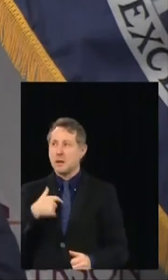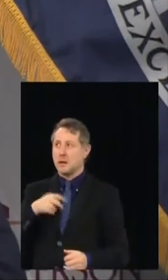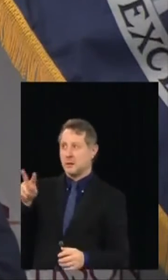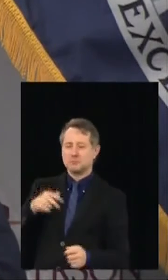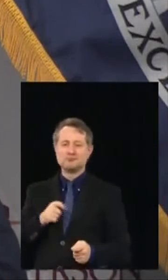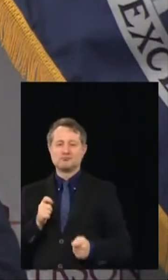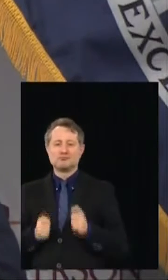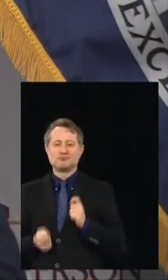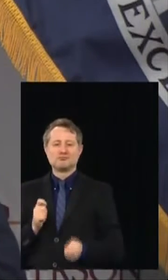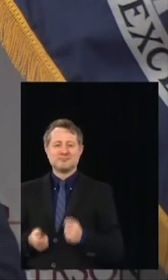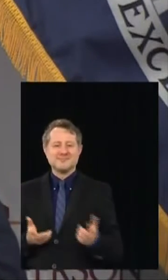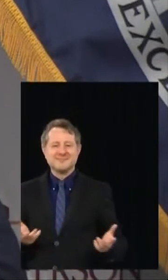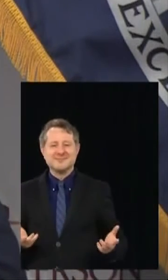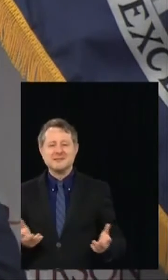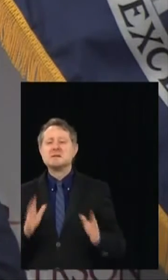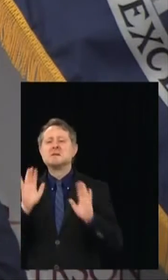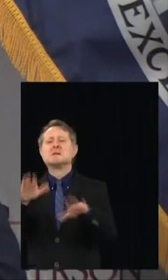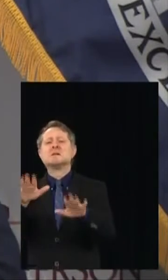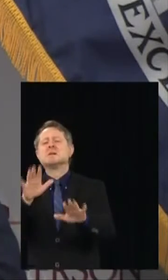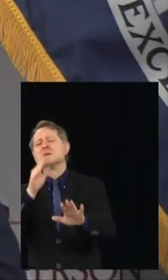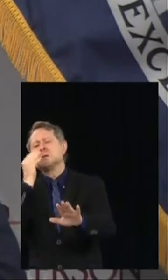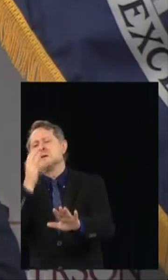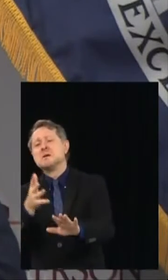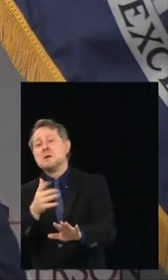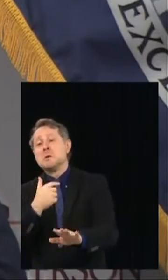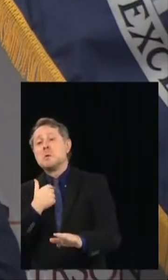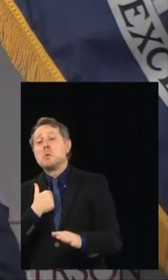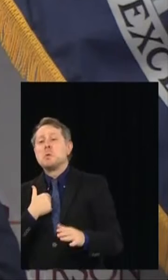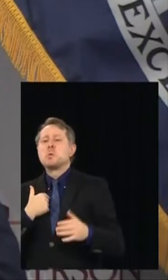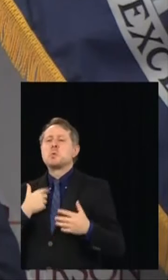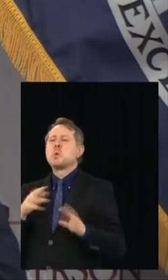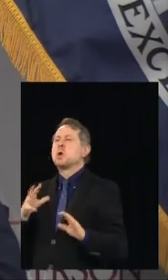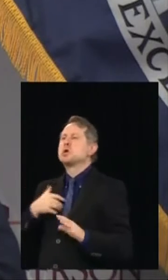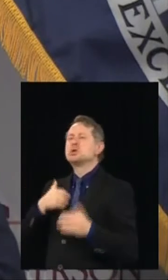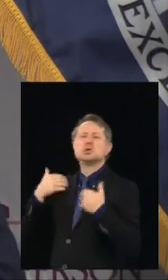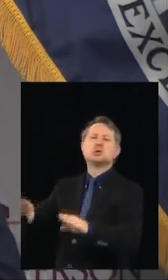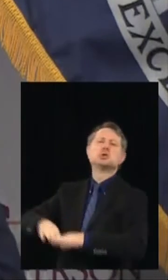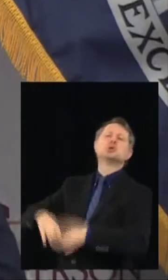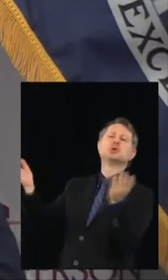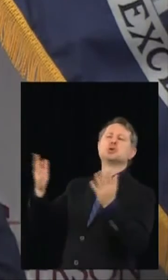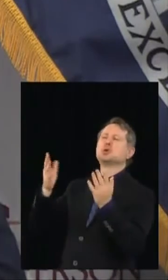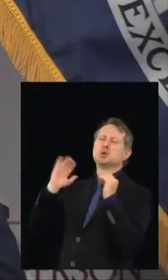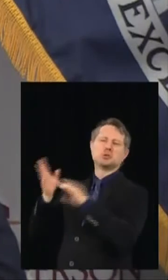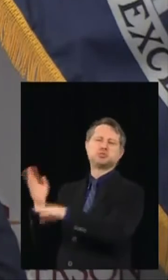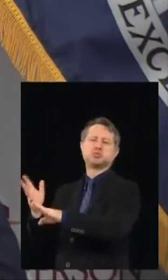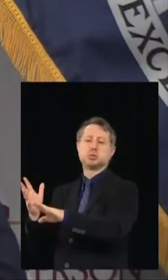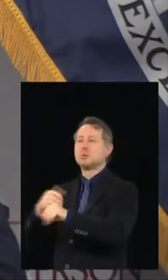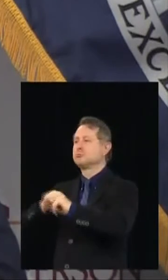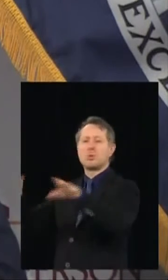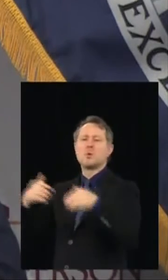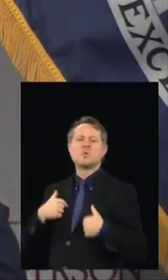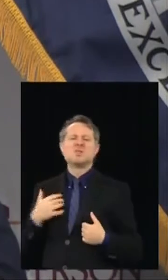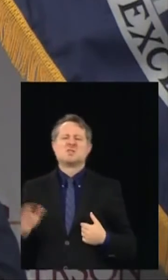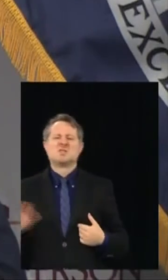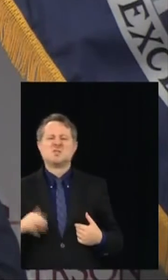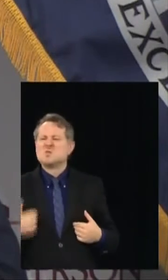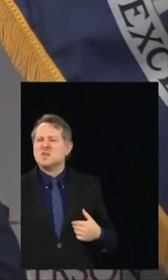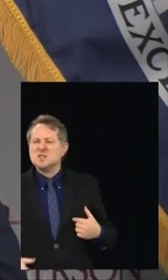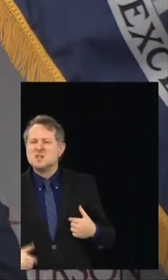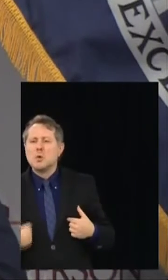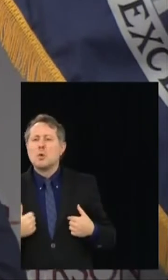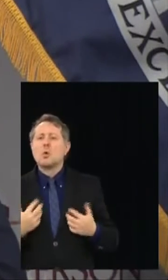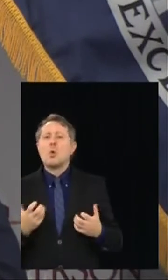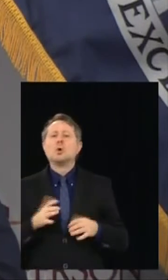not, okay, we were reopened and now we're reopened, period. You're reopening